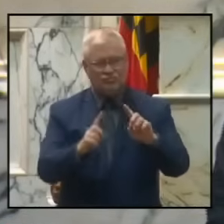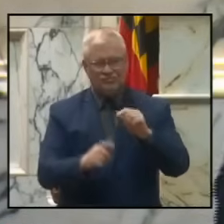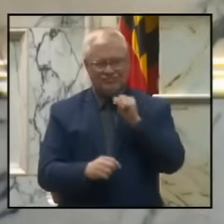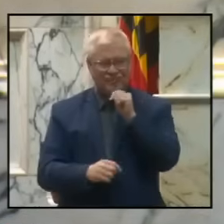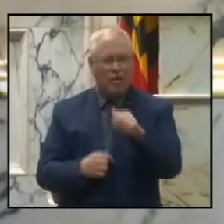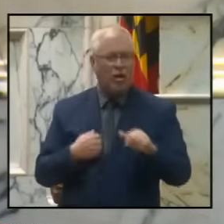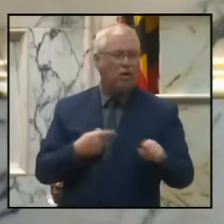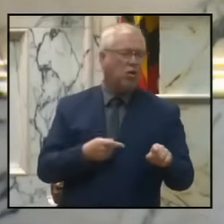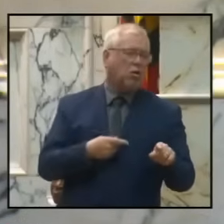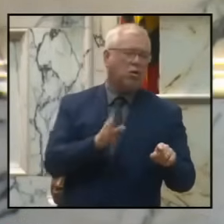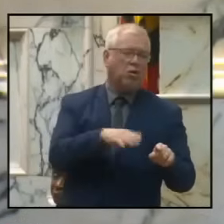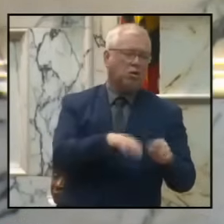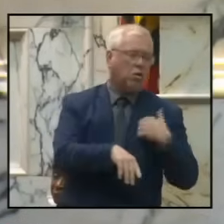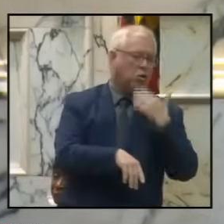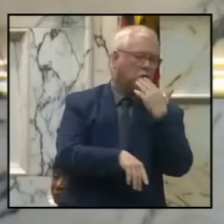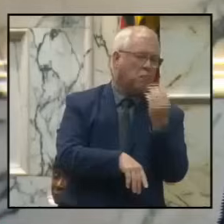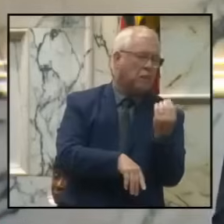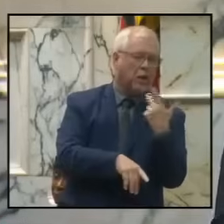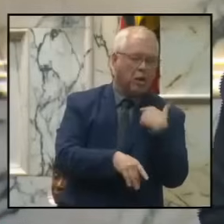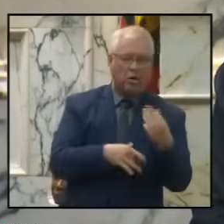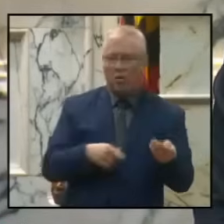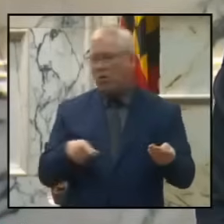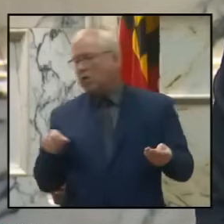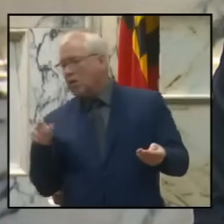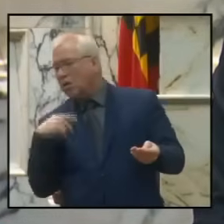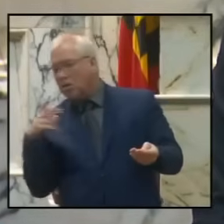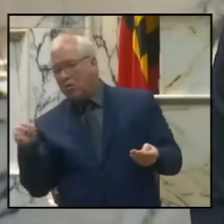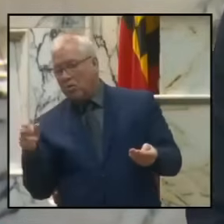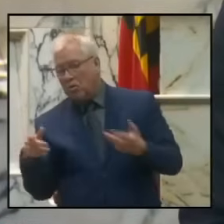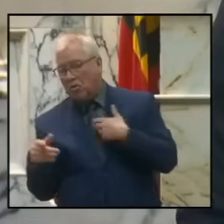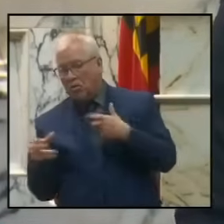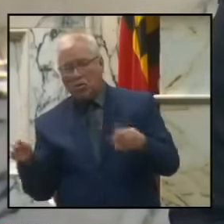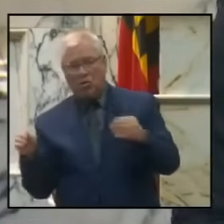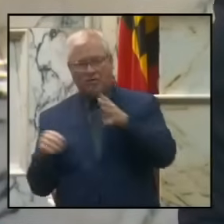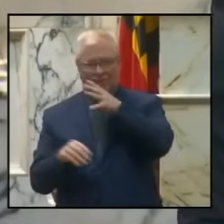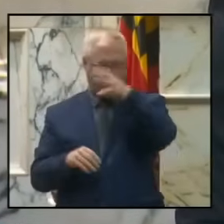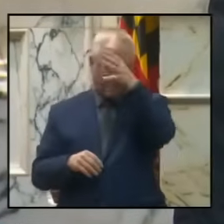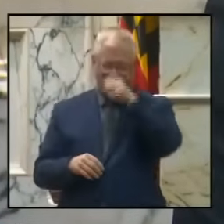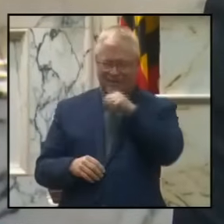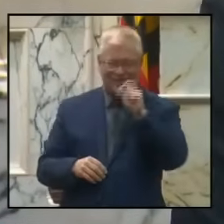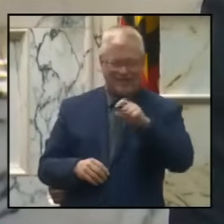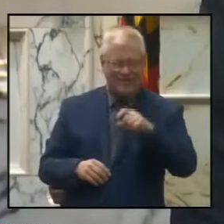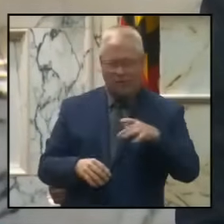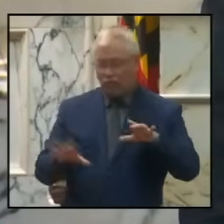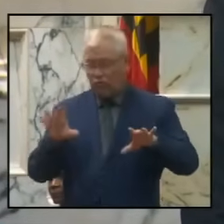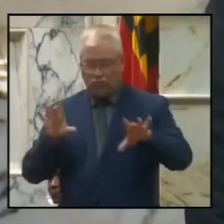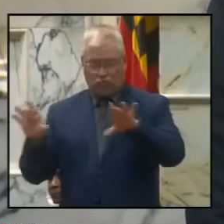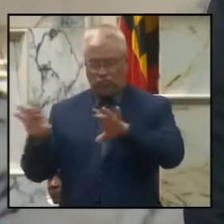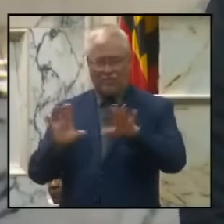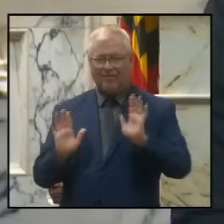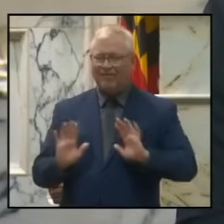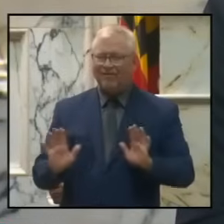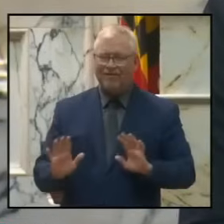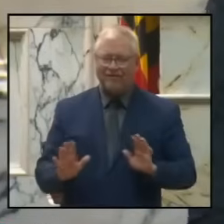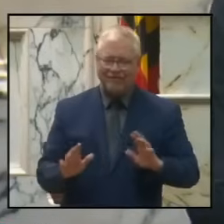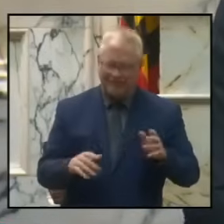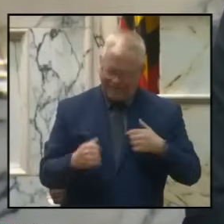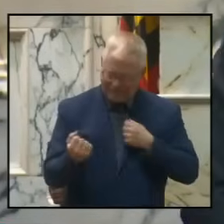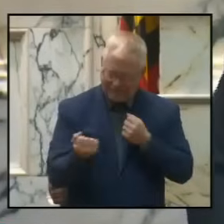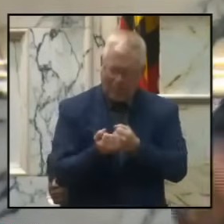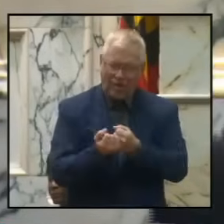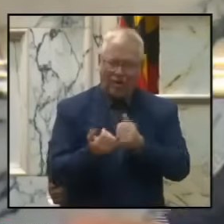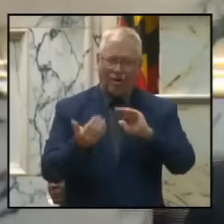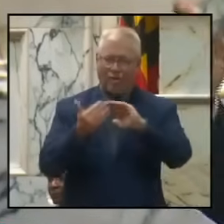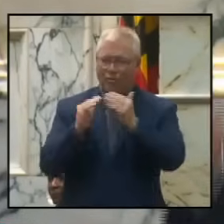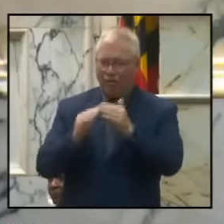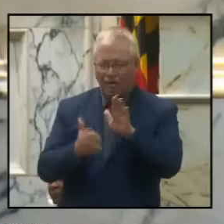job and knowing that their child is going to be safe. We are continuing our support of community colleges and higher education